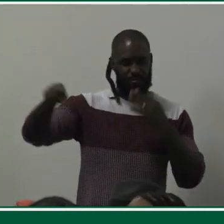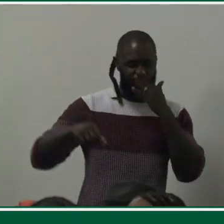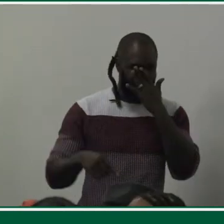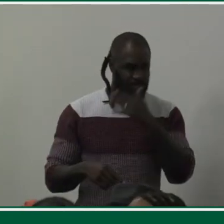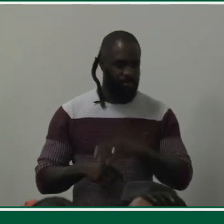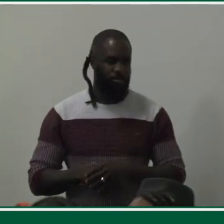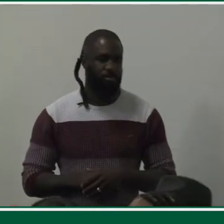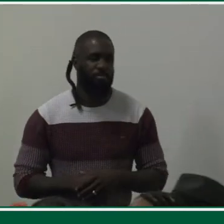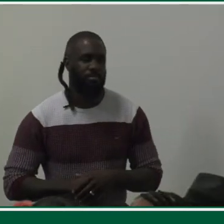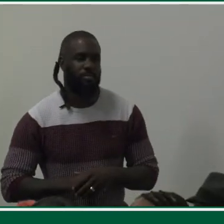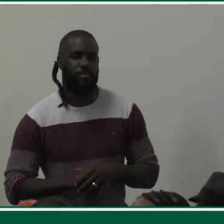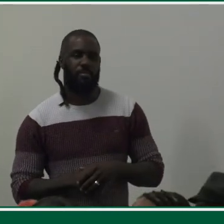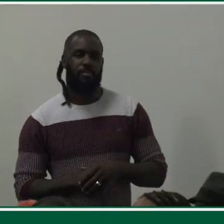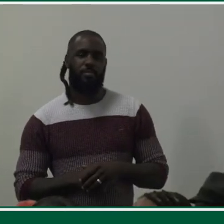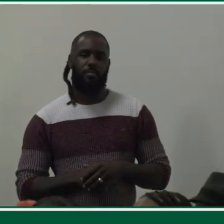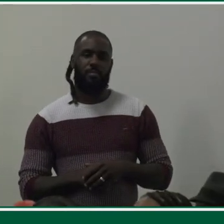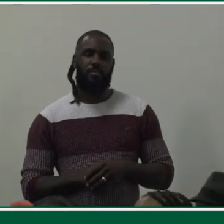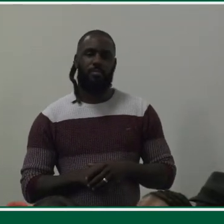All right.